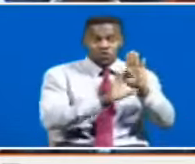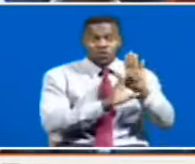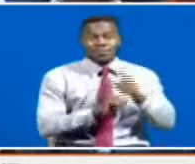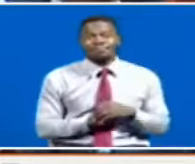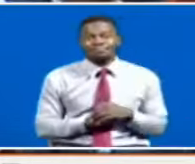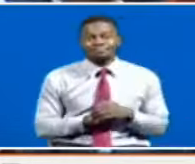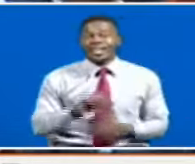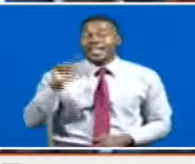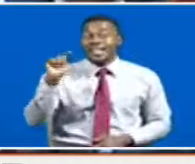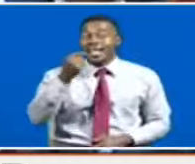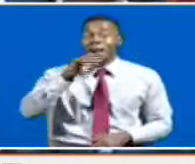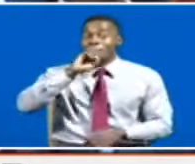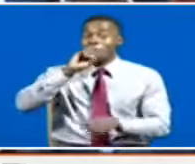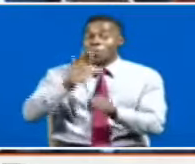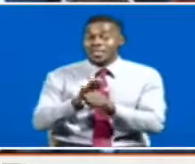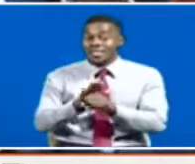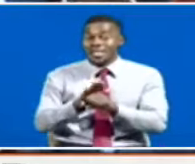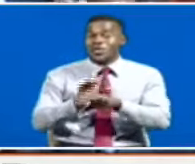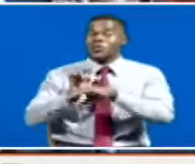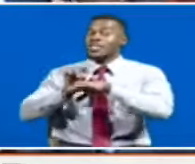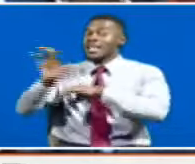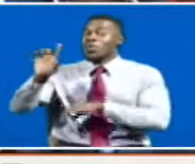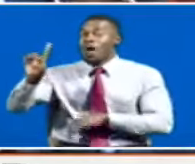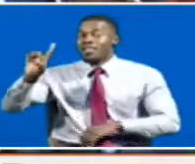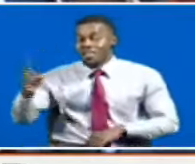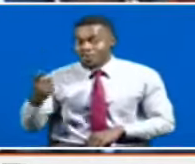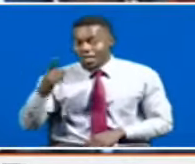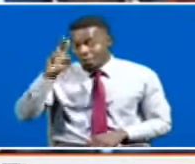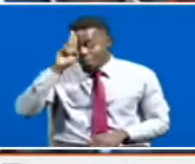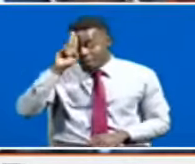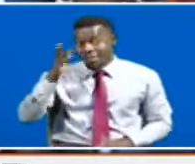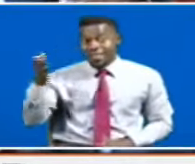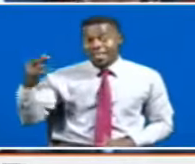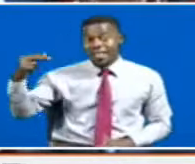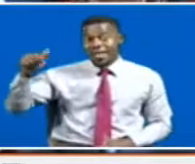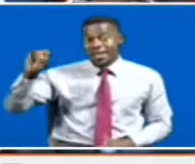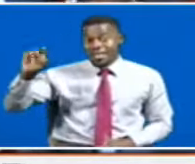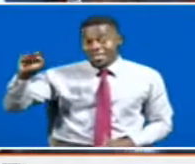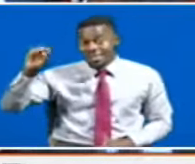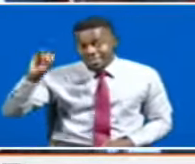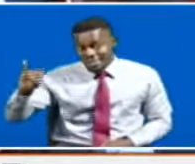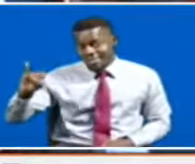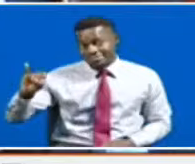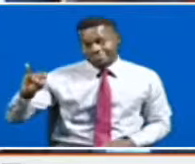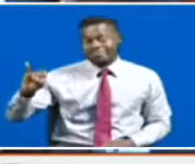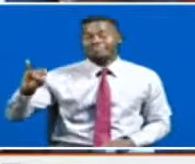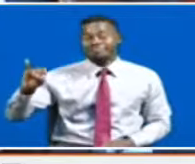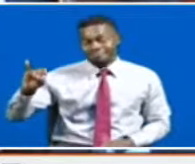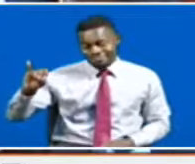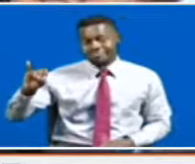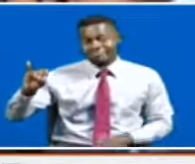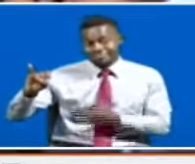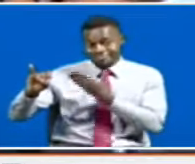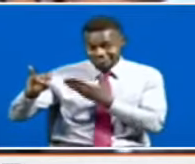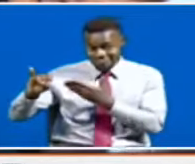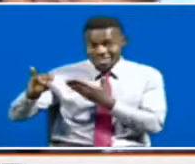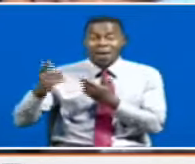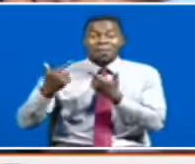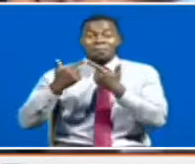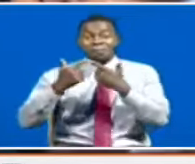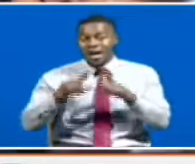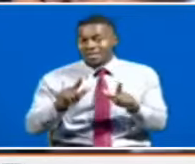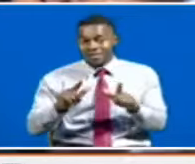had pledged to deploy 1,000 security personnel for the mission seeking to combat a decades-long gang violence characterized